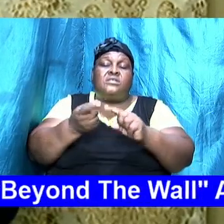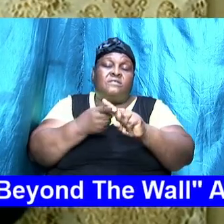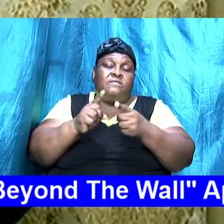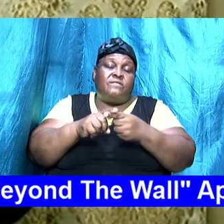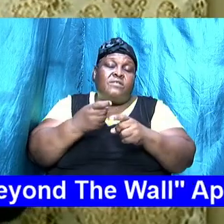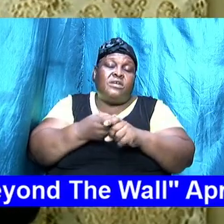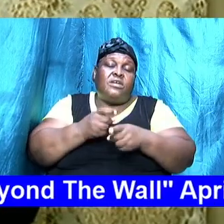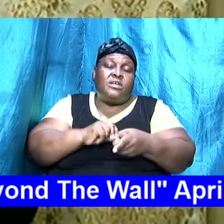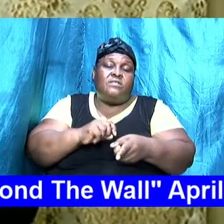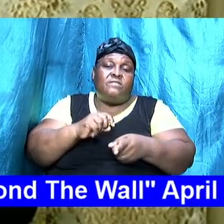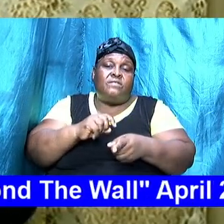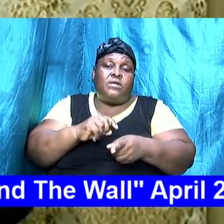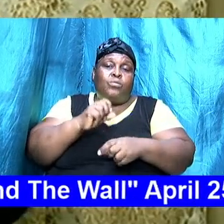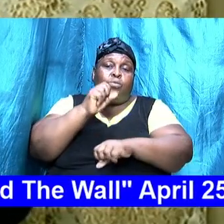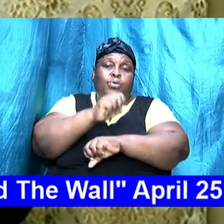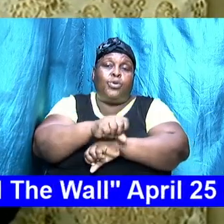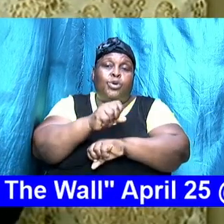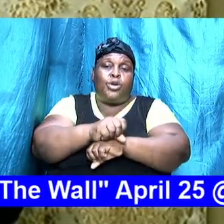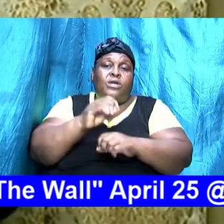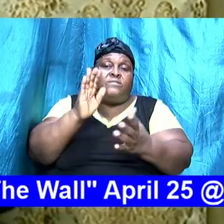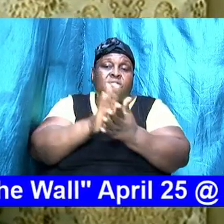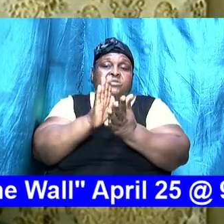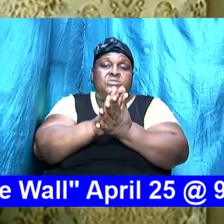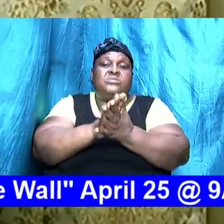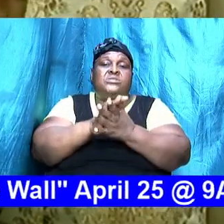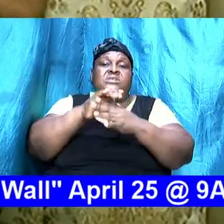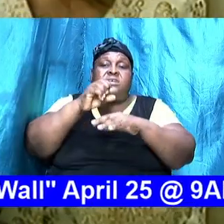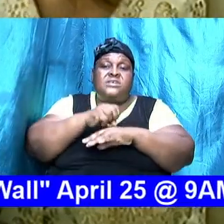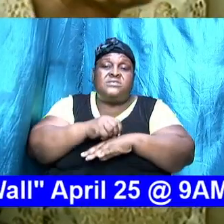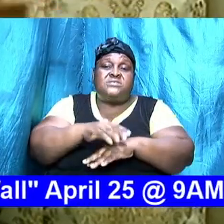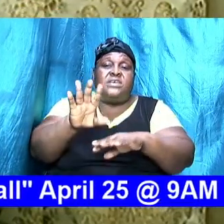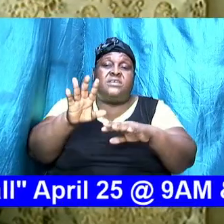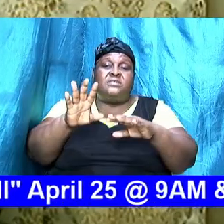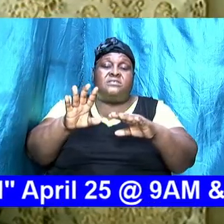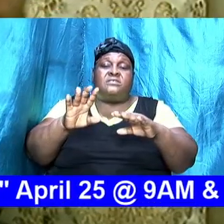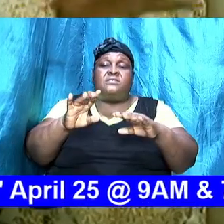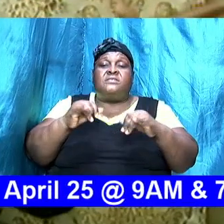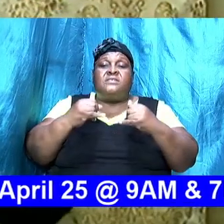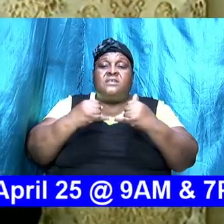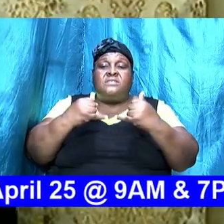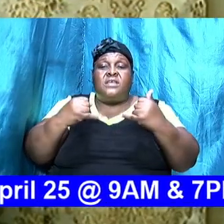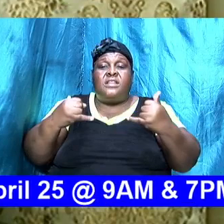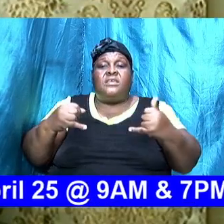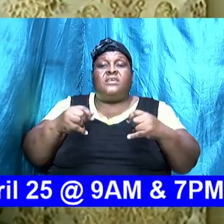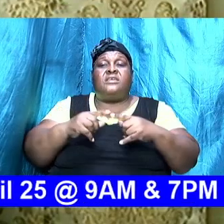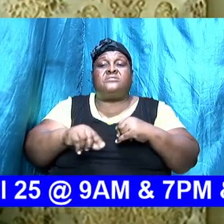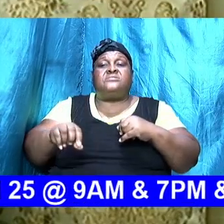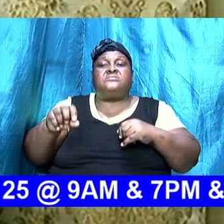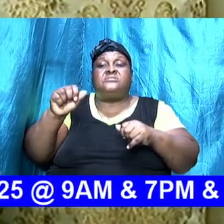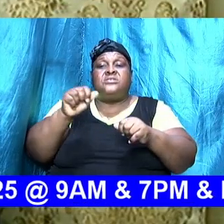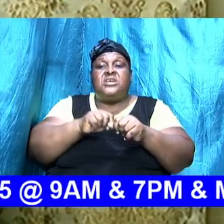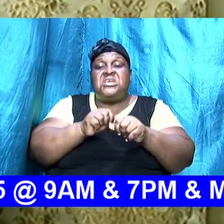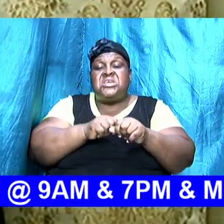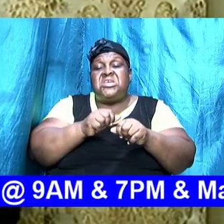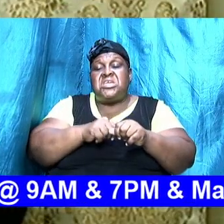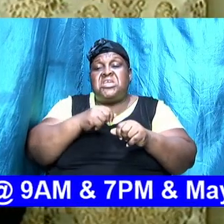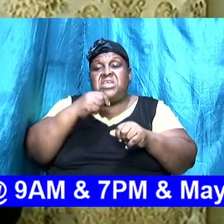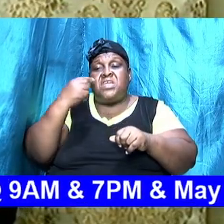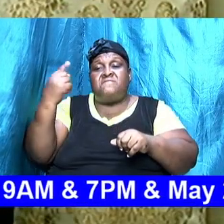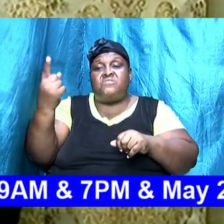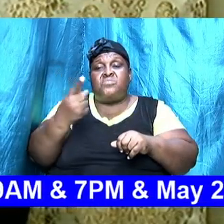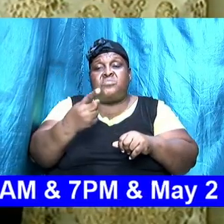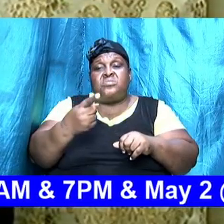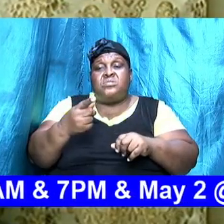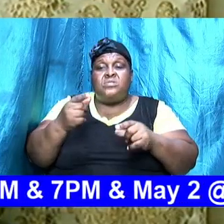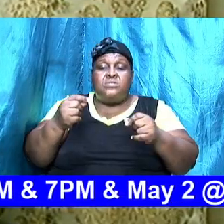school, send the links to everybody, all those new folks in your contacts, send it out and